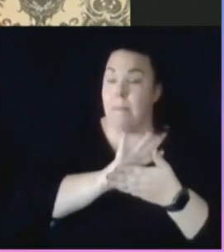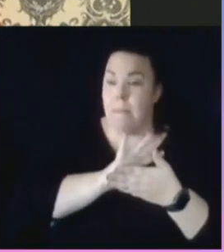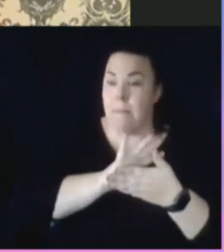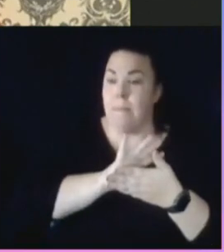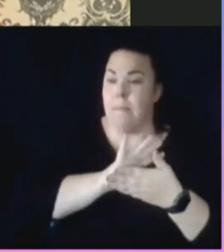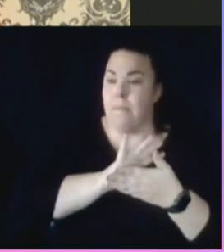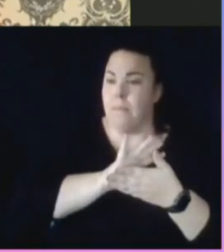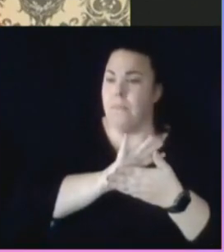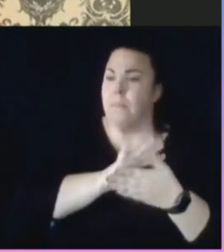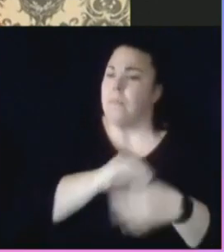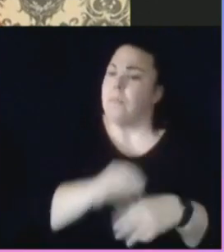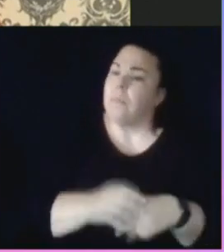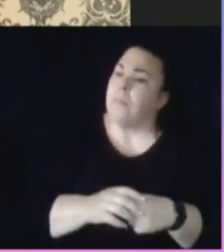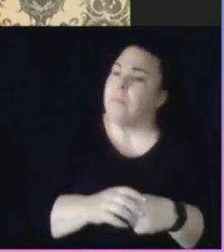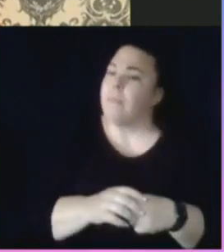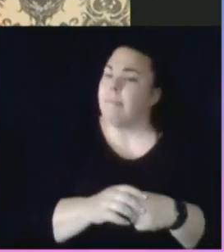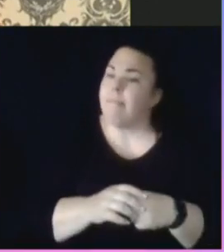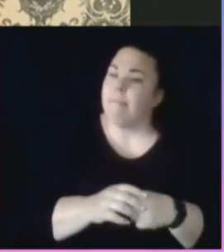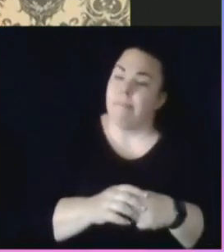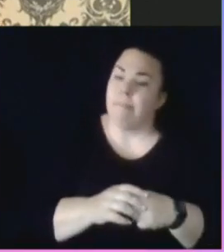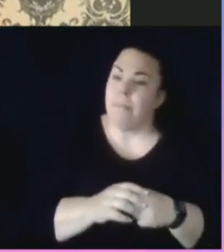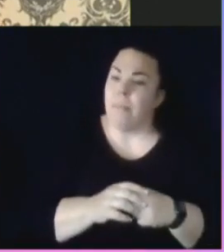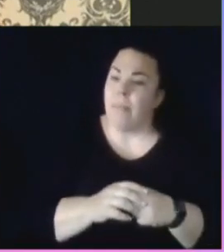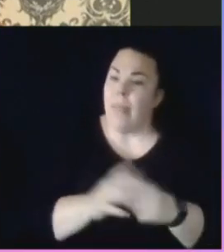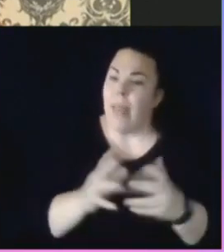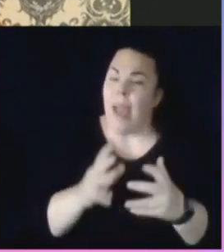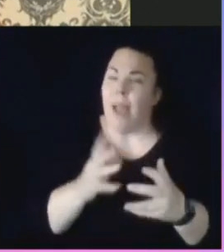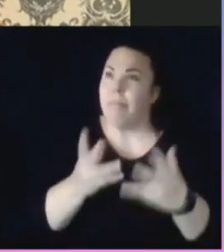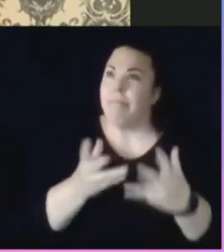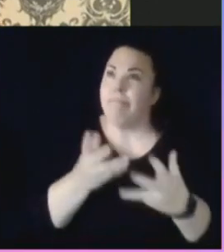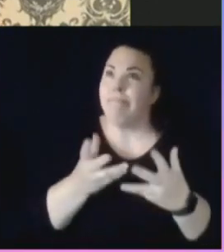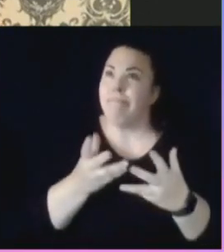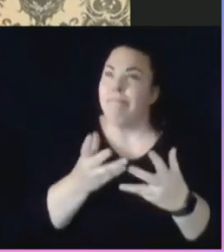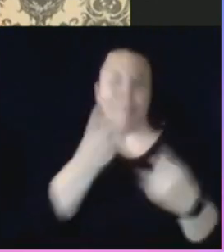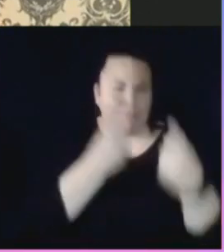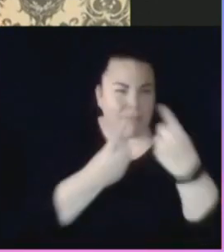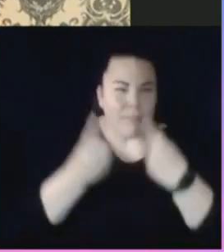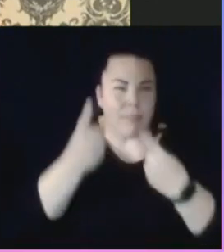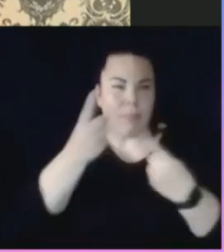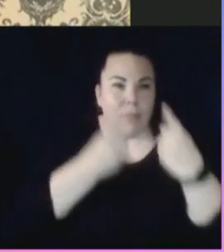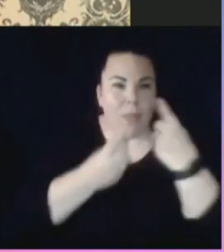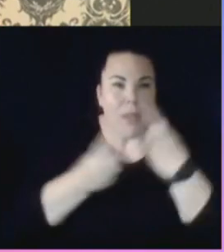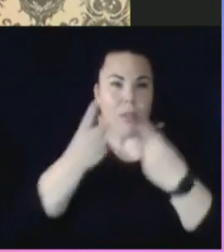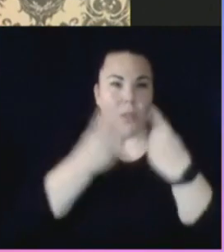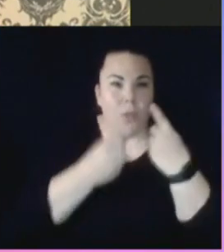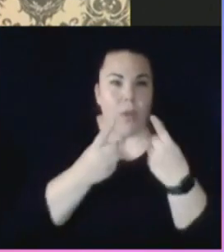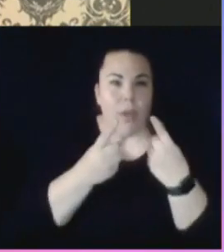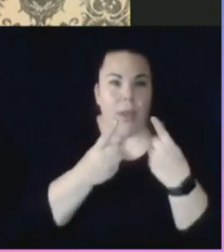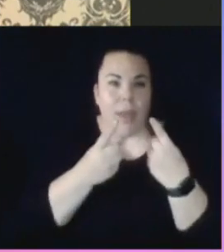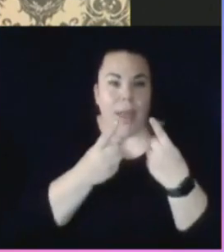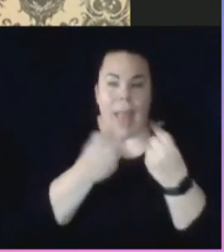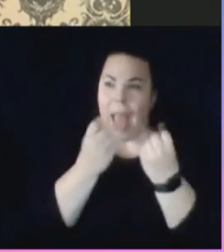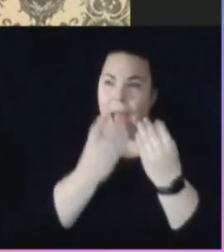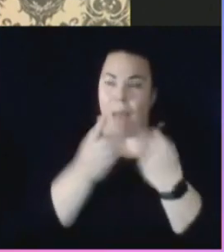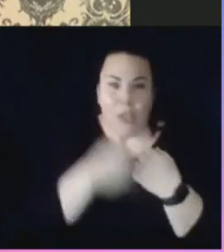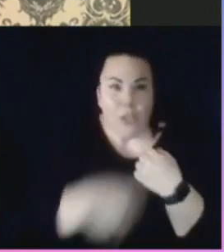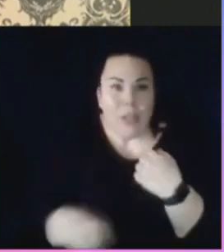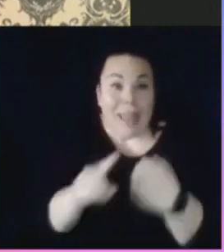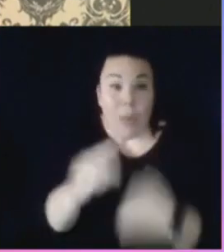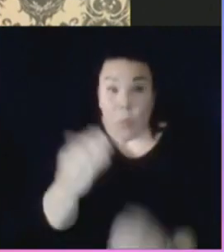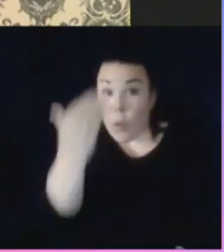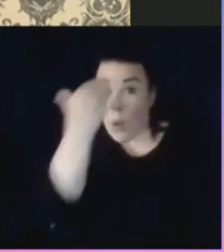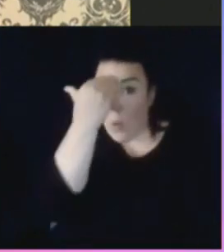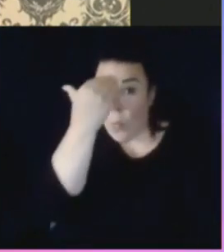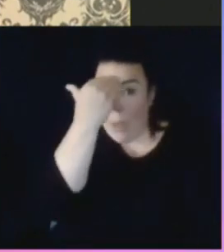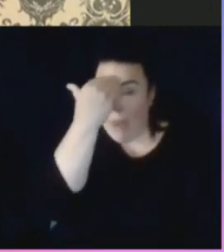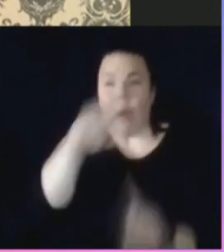there so much, I would wonder, right, the degree to which they were aware that they were actually helping to create a future for